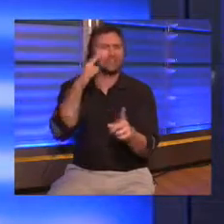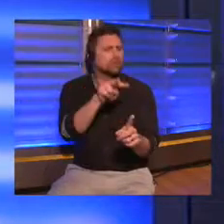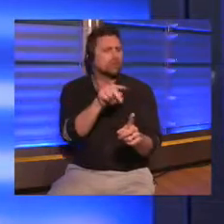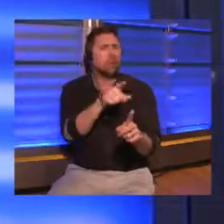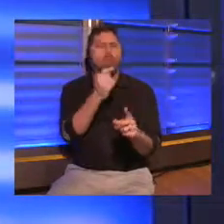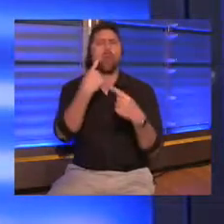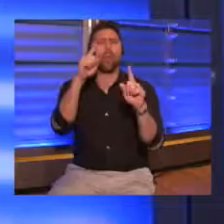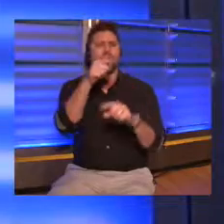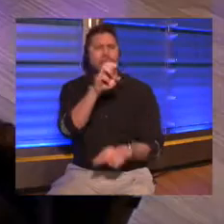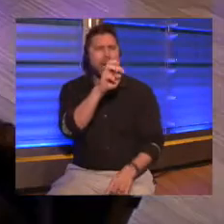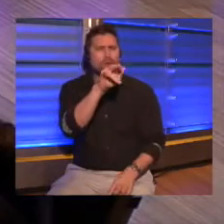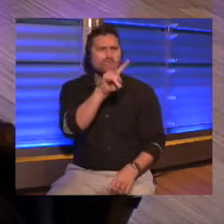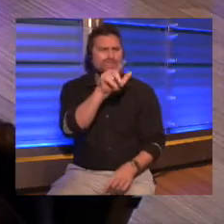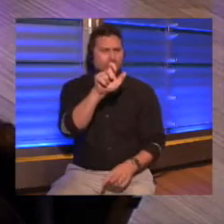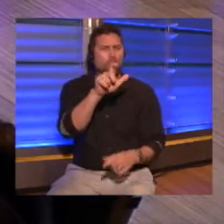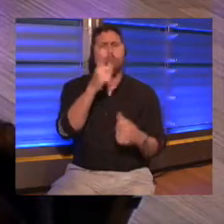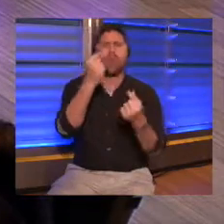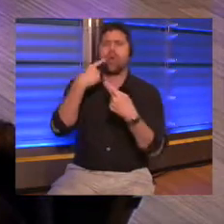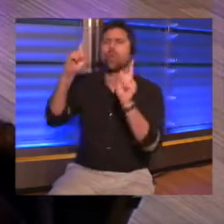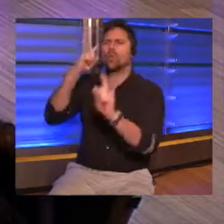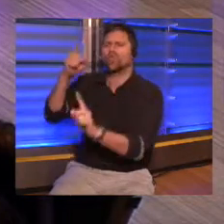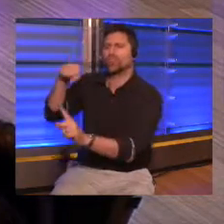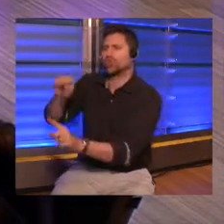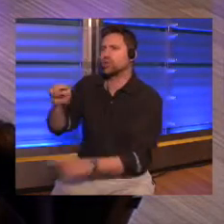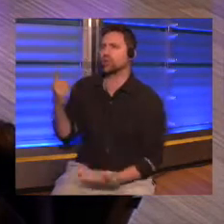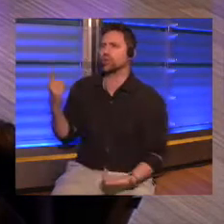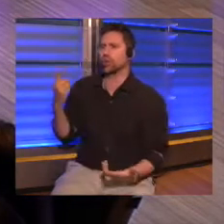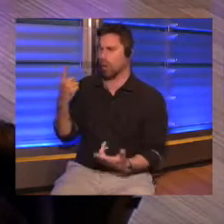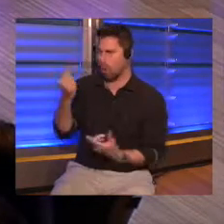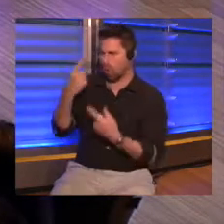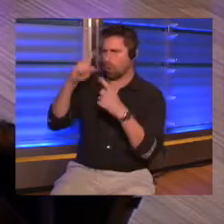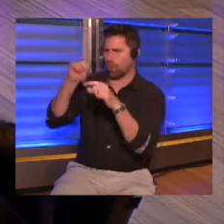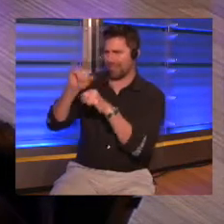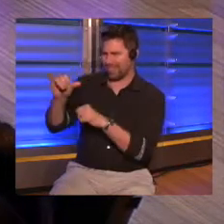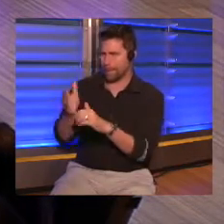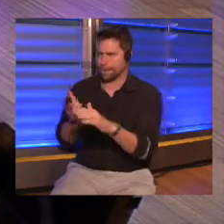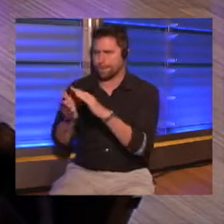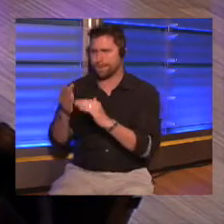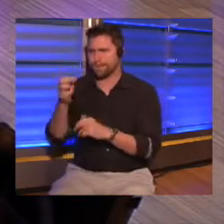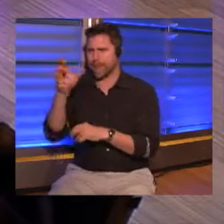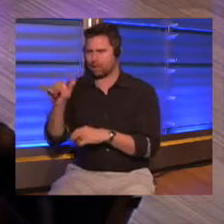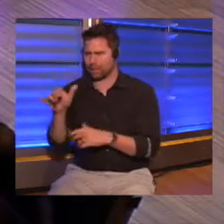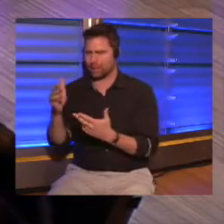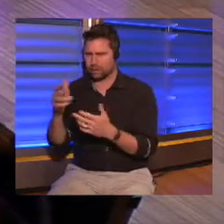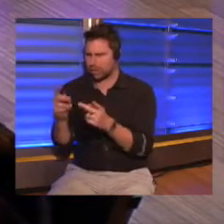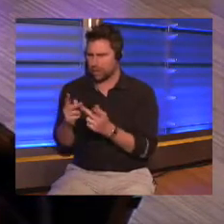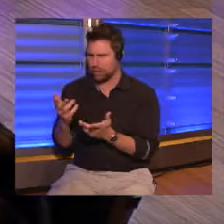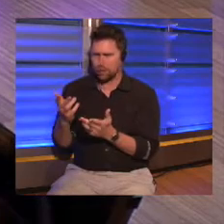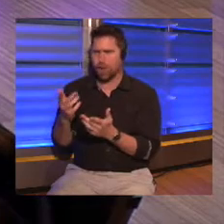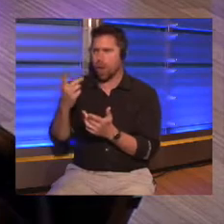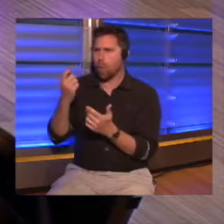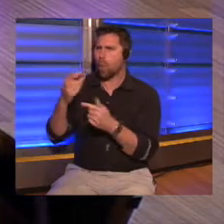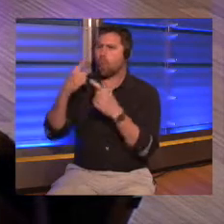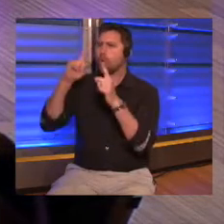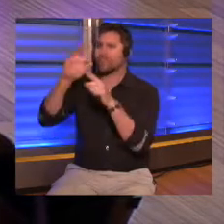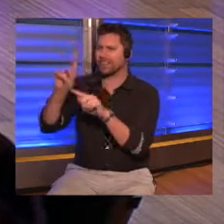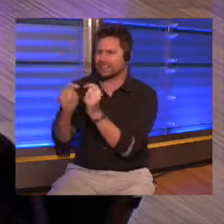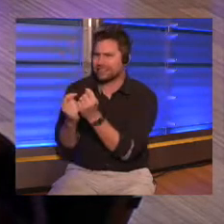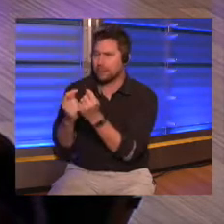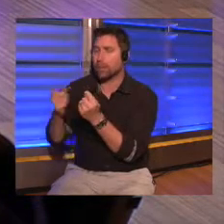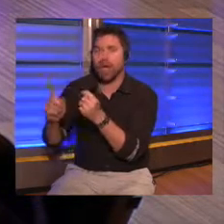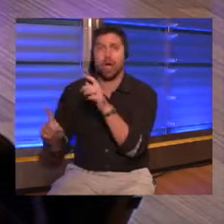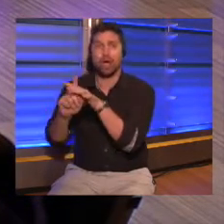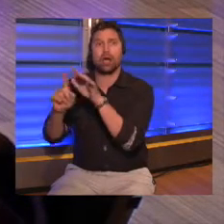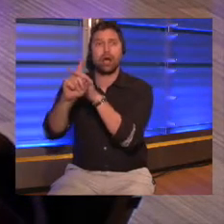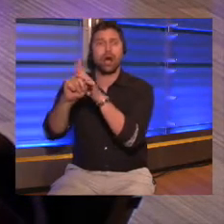Emeryville. What works for you guys? Like what works in that bakery and what works for that team? And they're coming up with the stuff that works for them, and then we'll